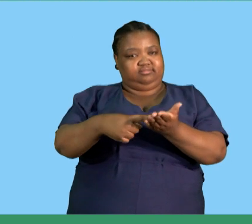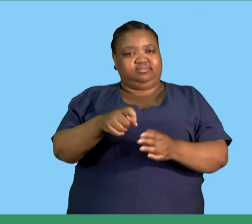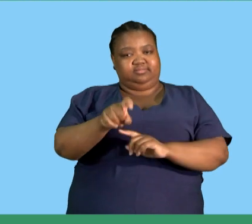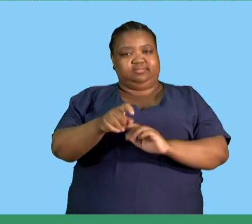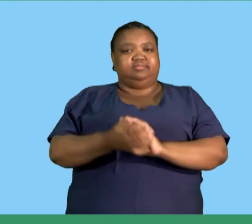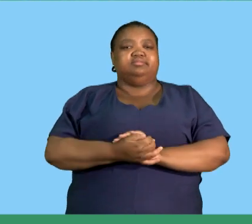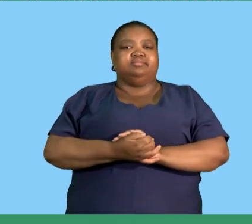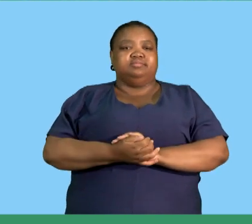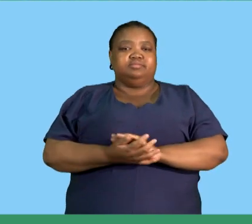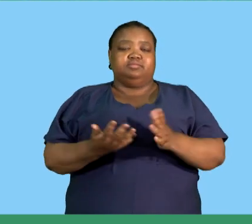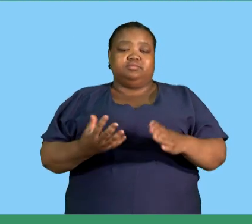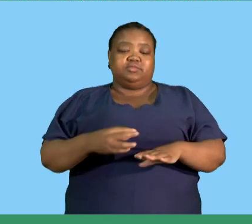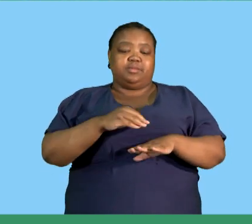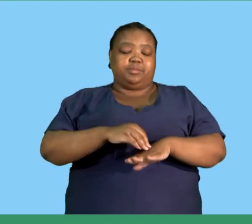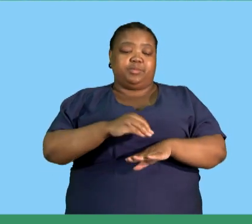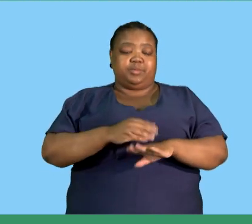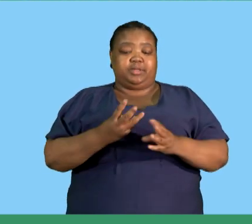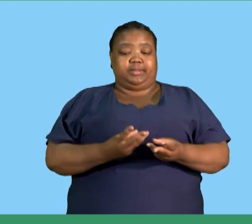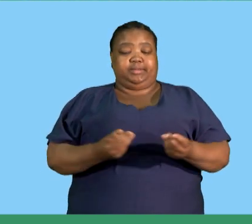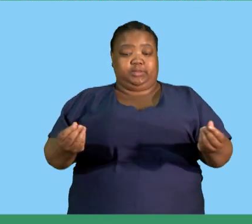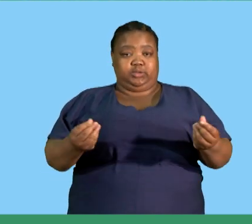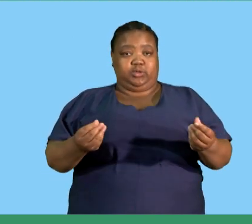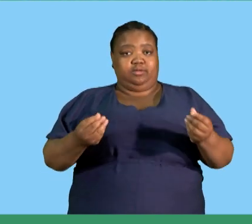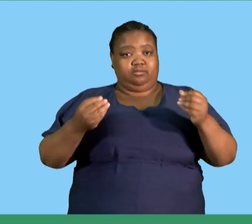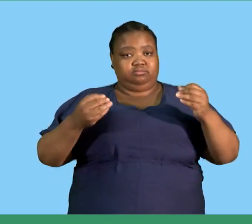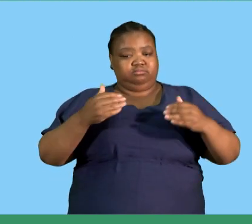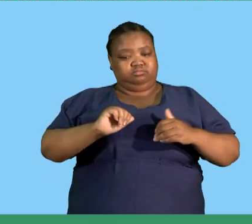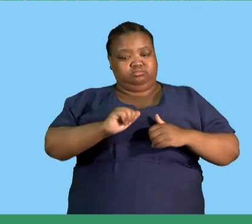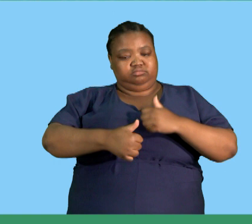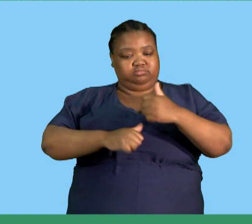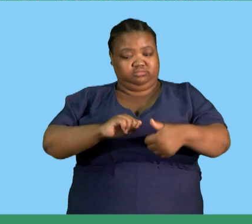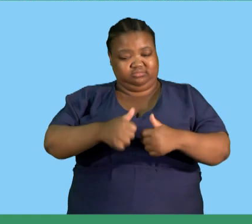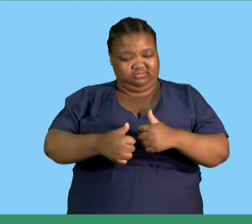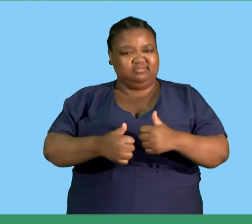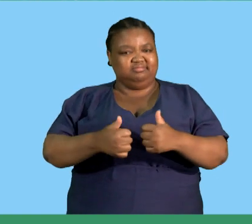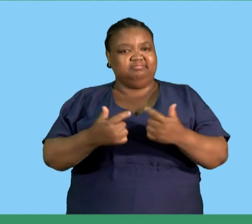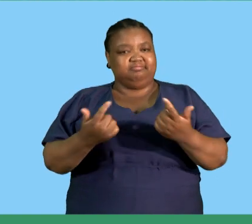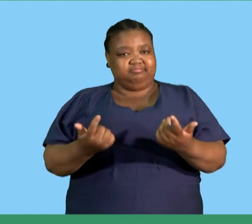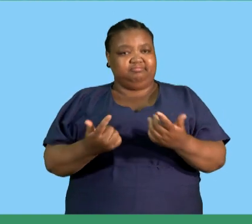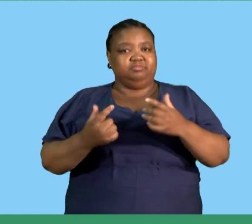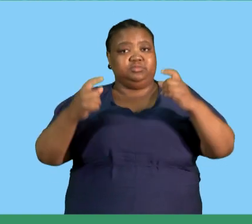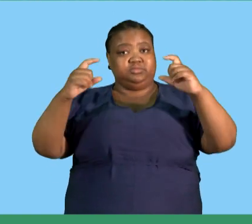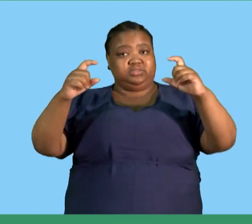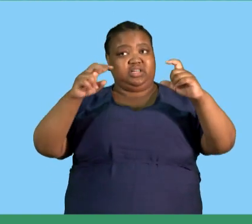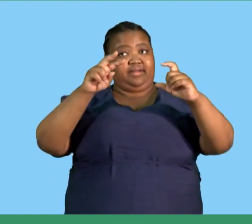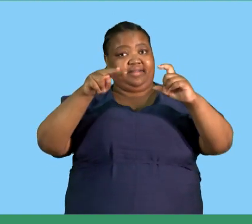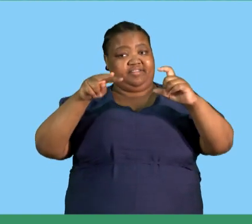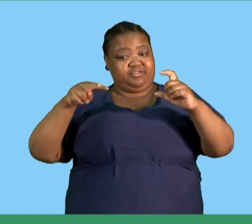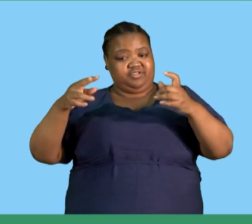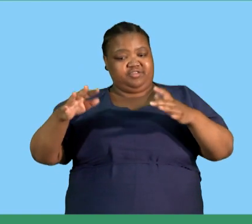You should be able to apply, very important, apply the problem-solving steps from the given scenarios or the case